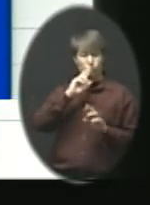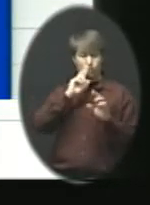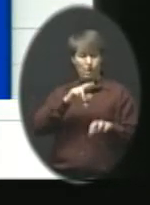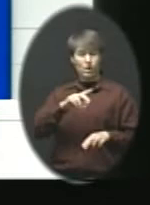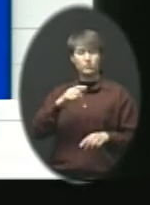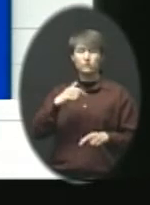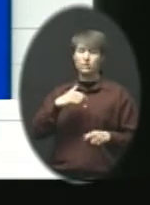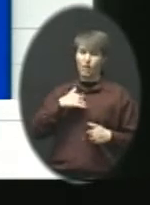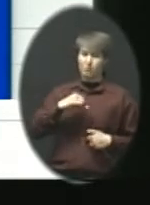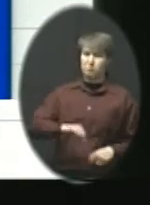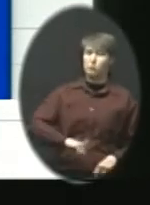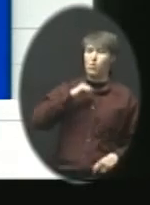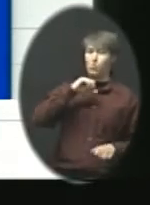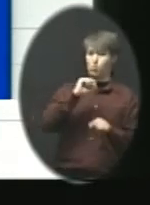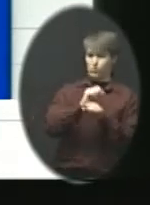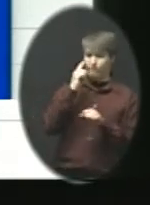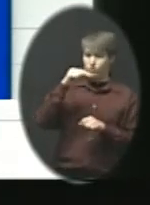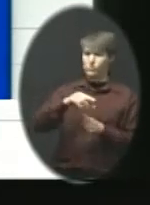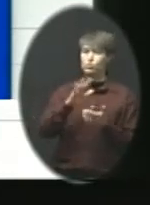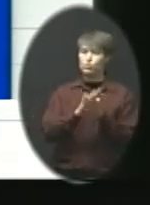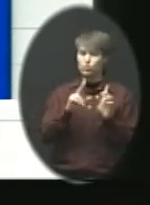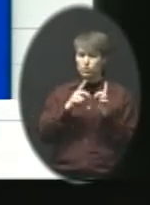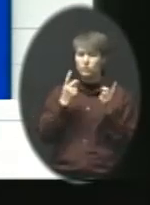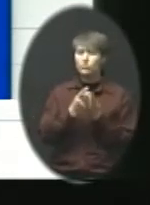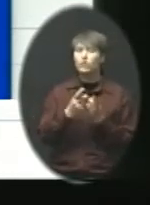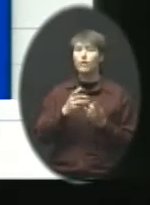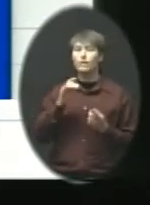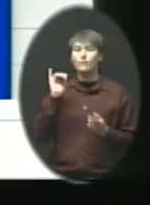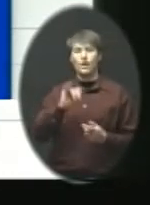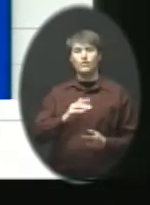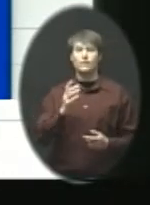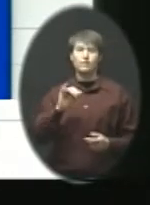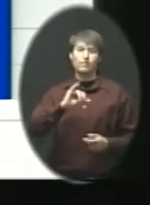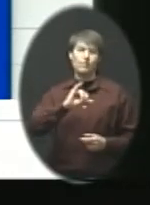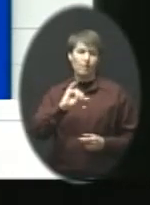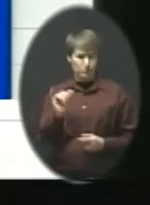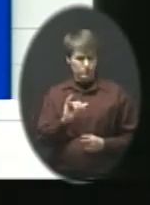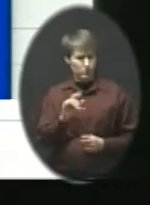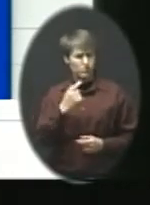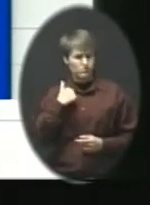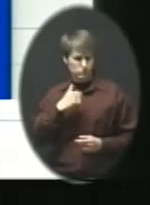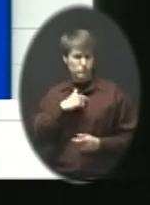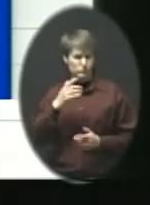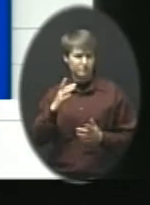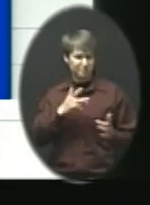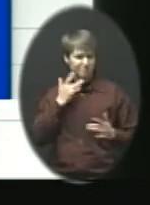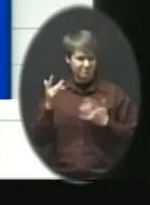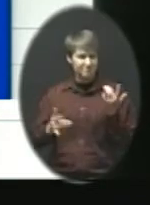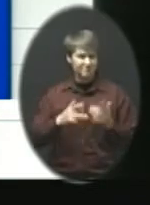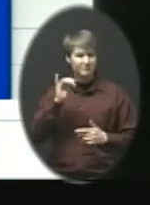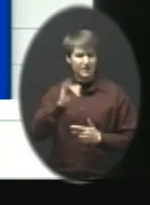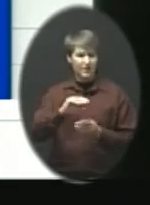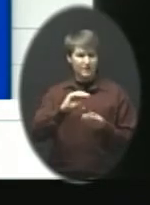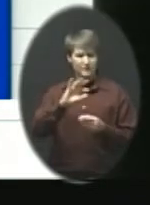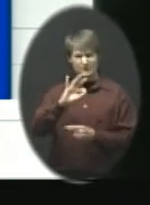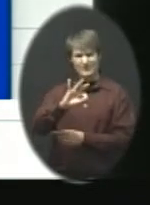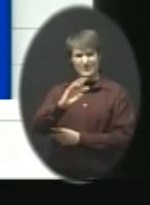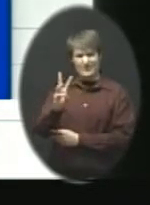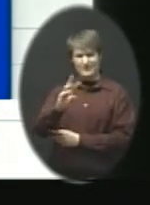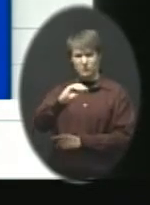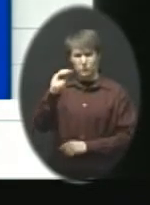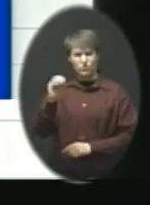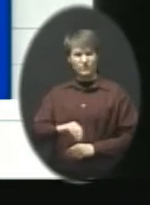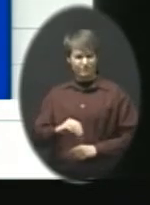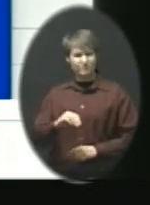I'm proud to work for this school district. And that is also something that we should celebrate. And again, that 96% is